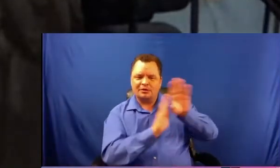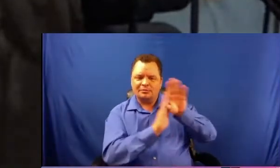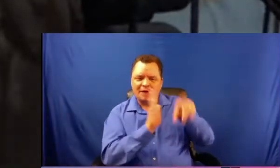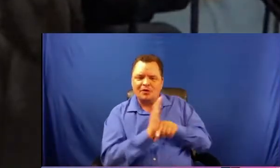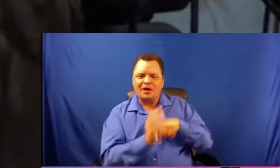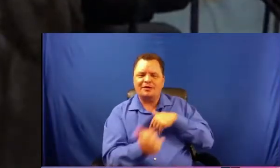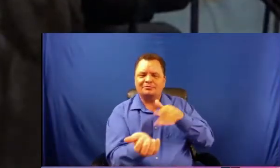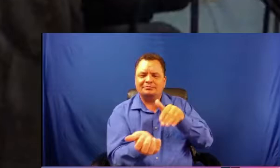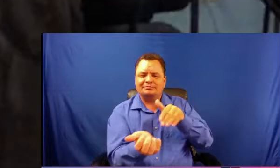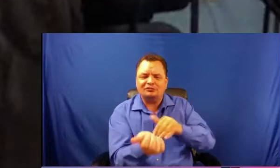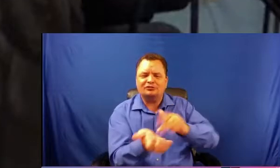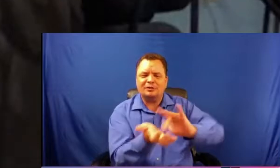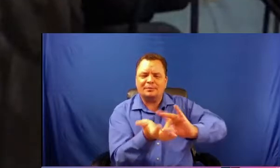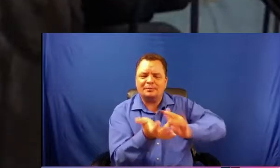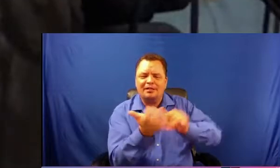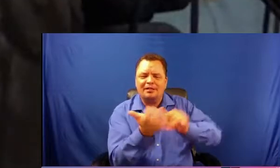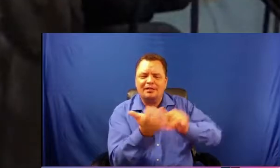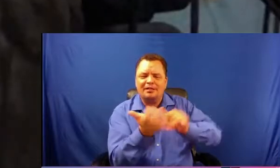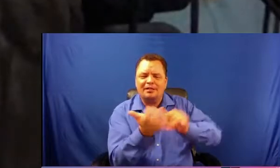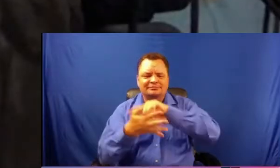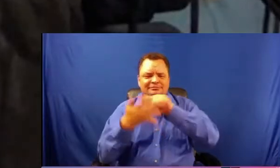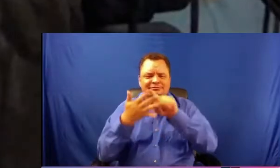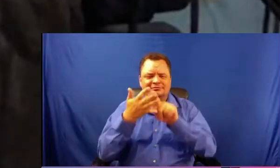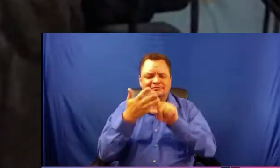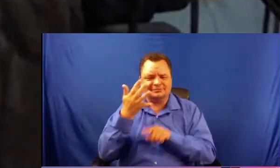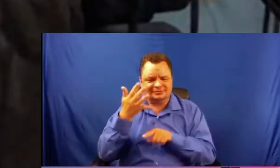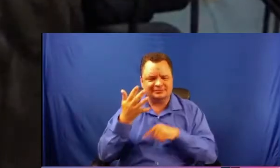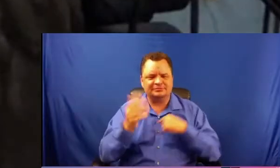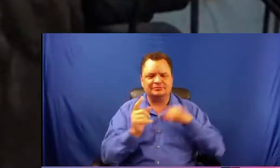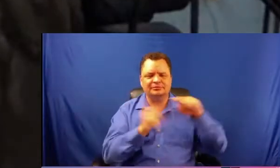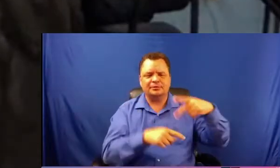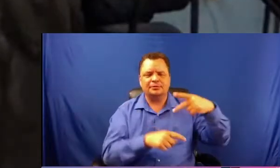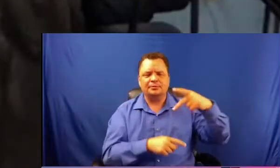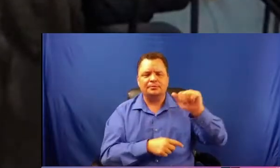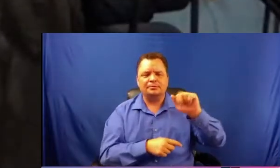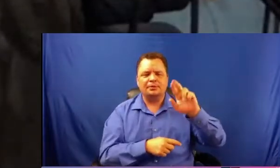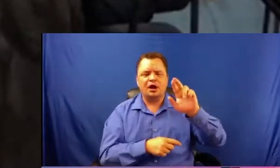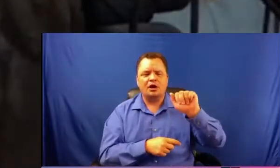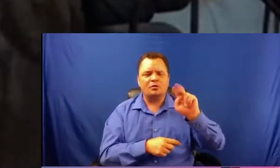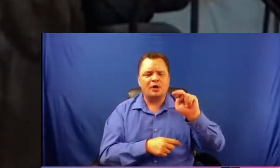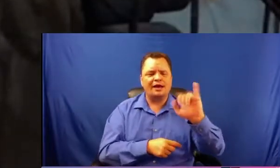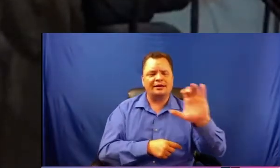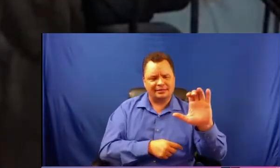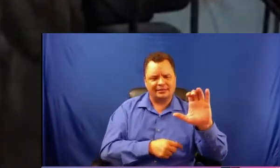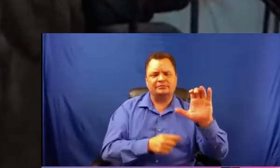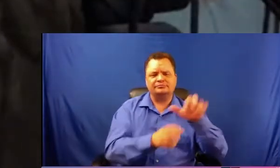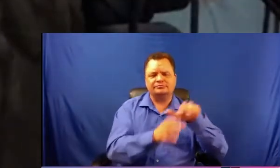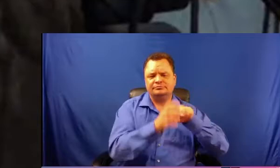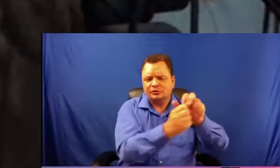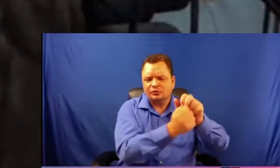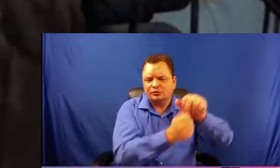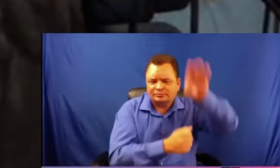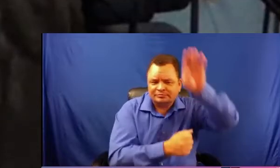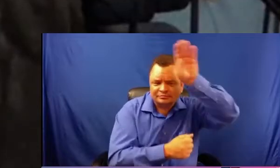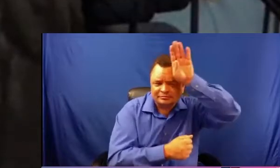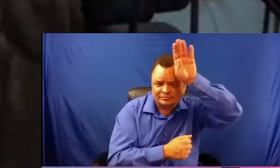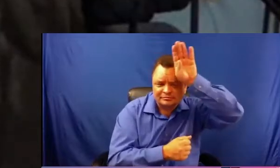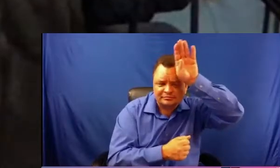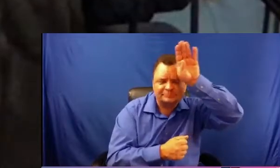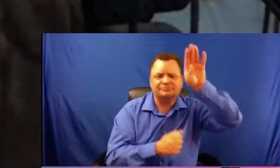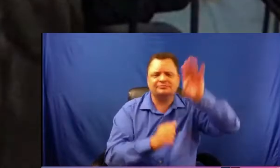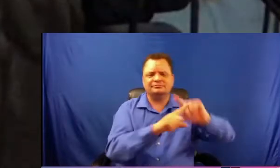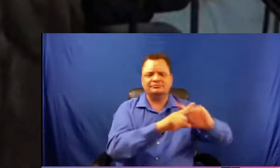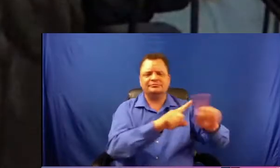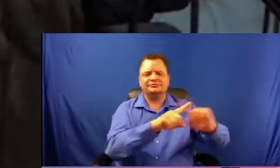a paramedic through the 18 Delta stuff. So I've ridden with fire departments down in San Antonio. They tend to have lots of shootings in